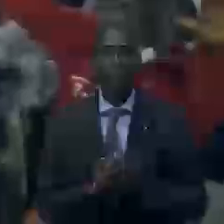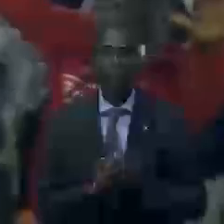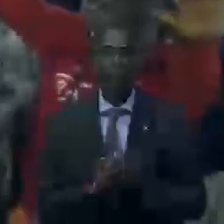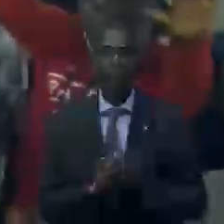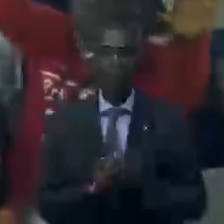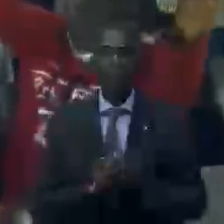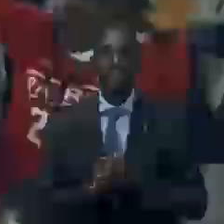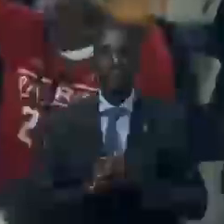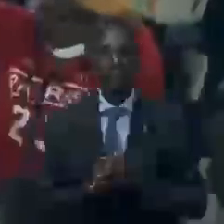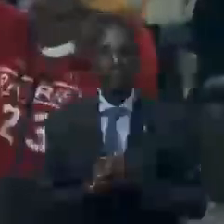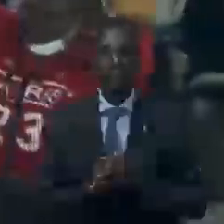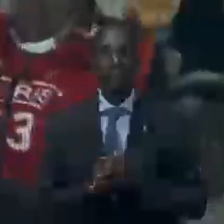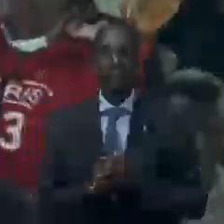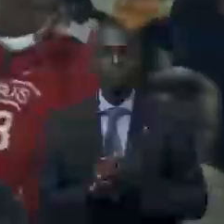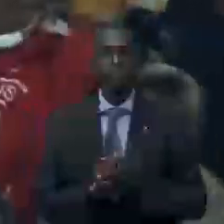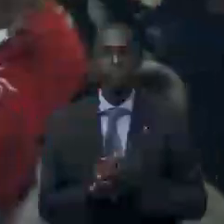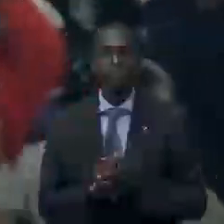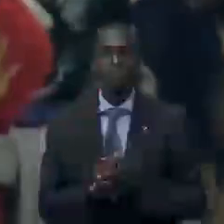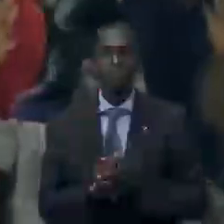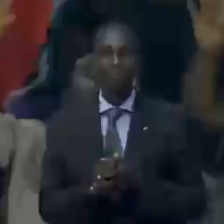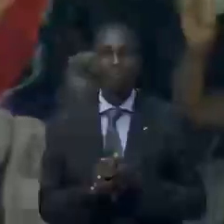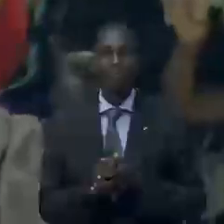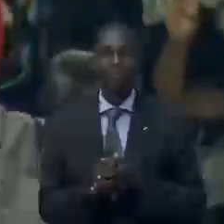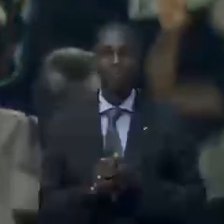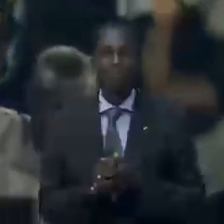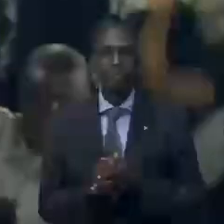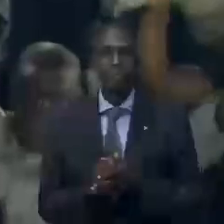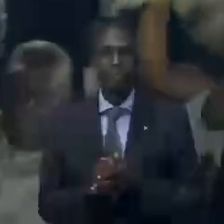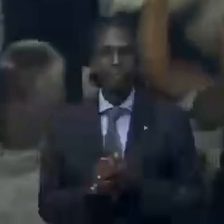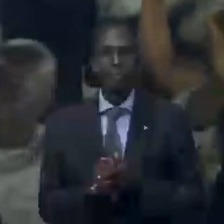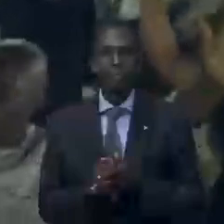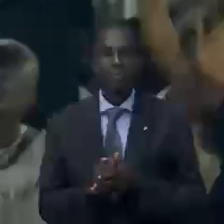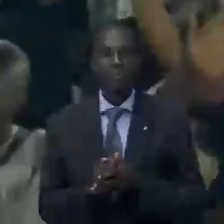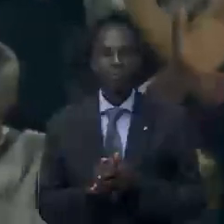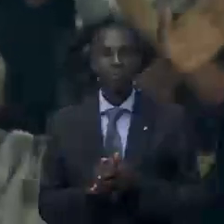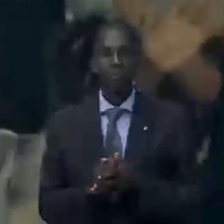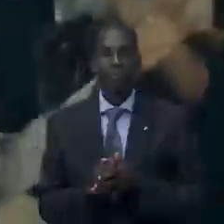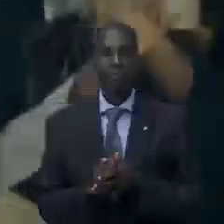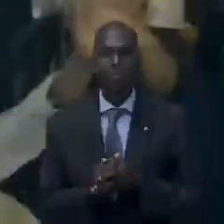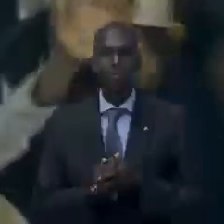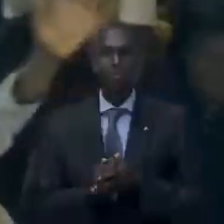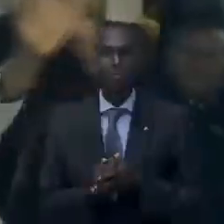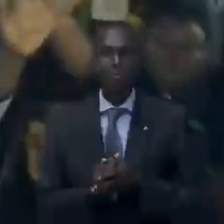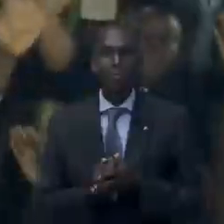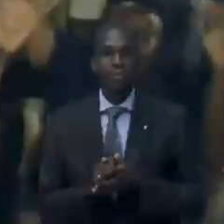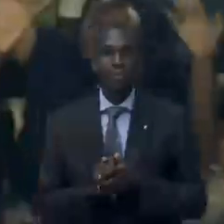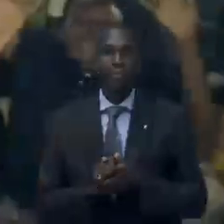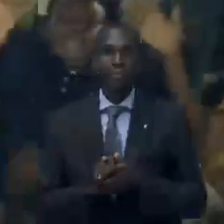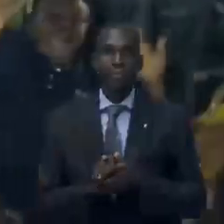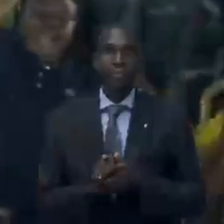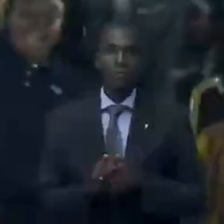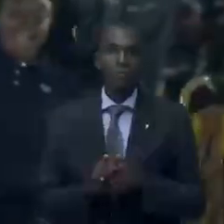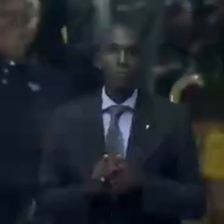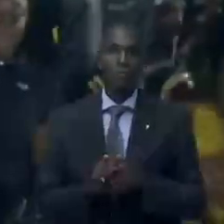Are you there? Where are you? Can I see you? Something great is going to happen in